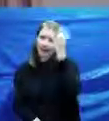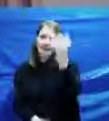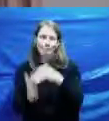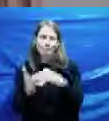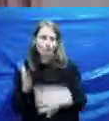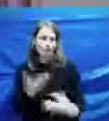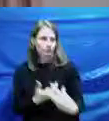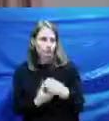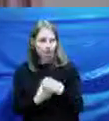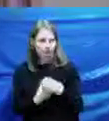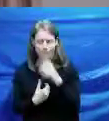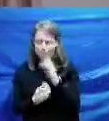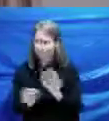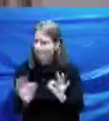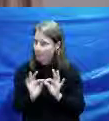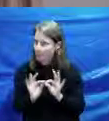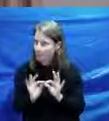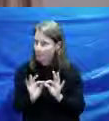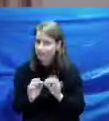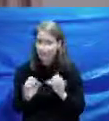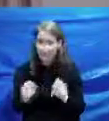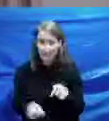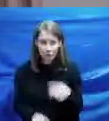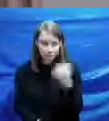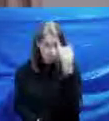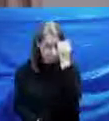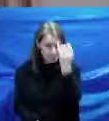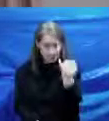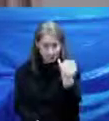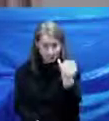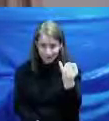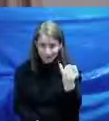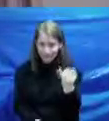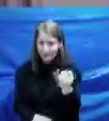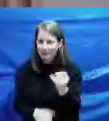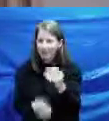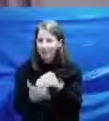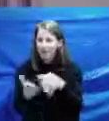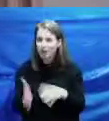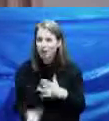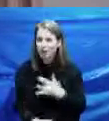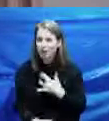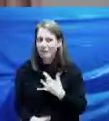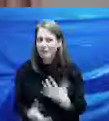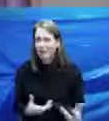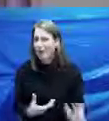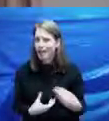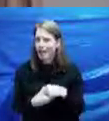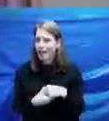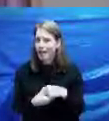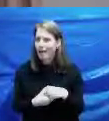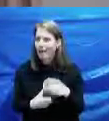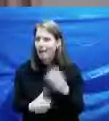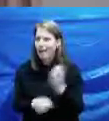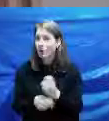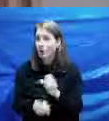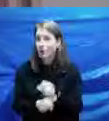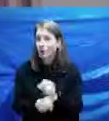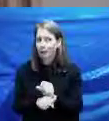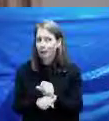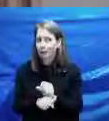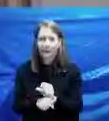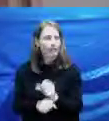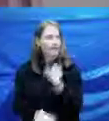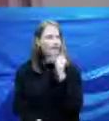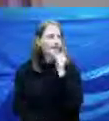imagine engaging students in something that's hard work? Not engaging students in something like, let's count how many colors of M&M are in